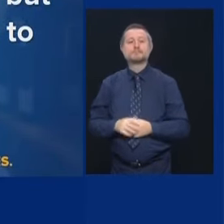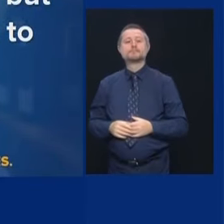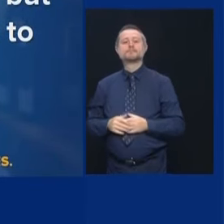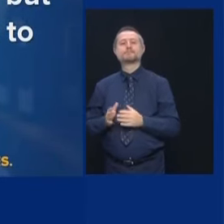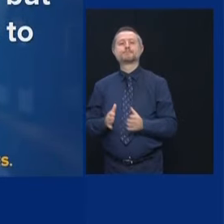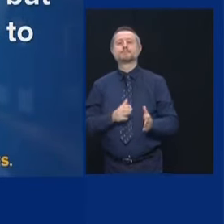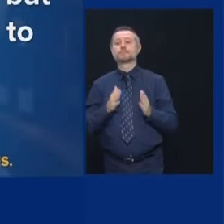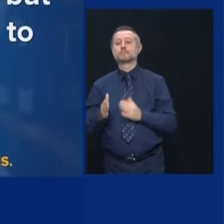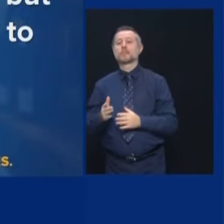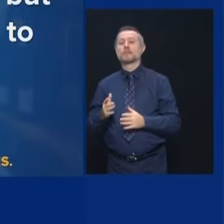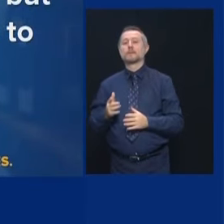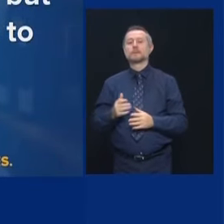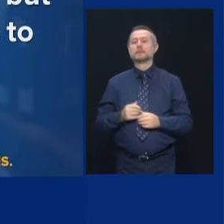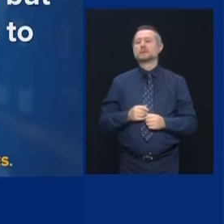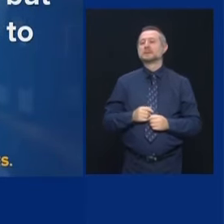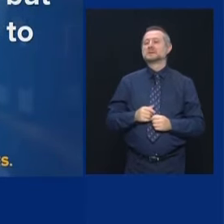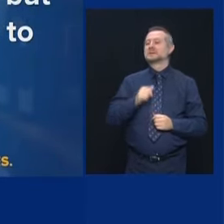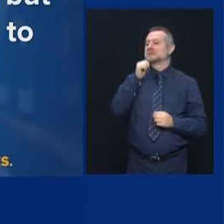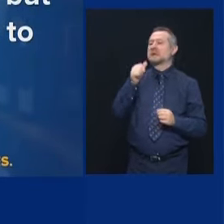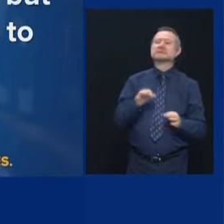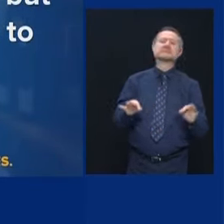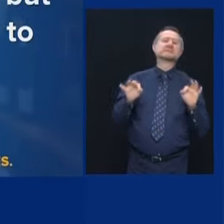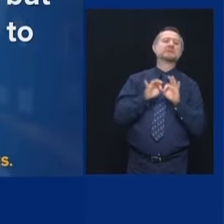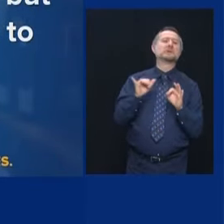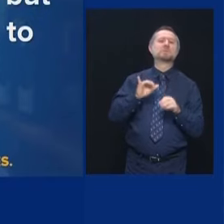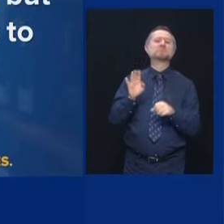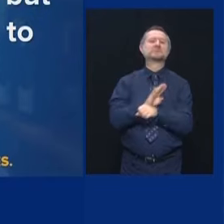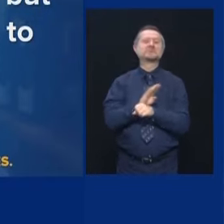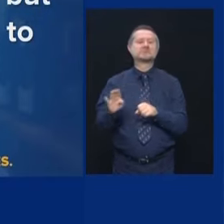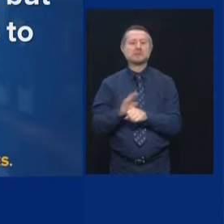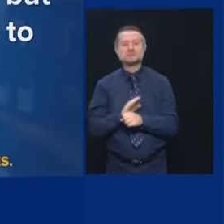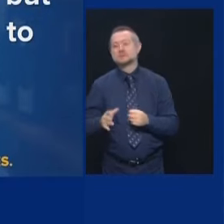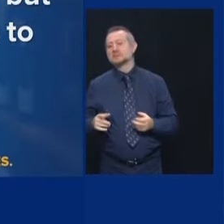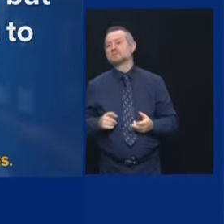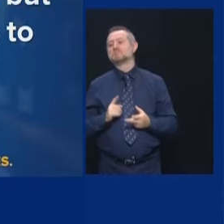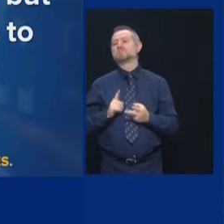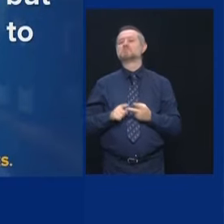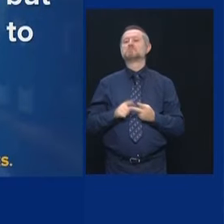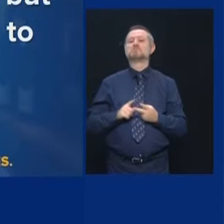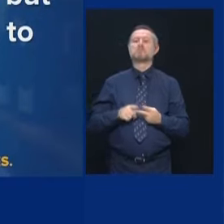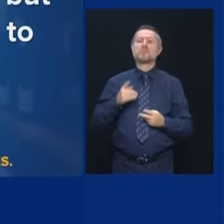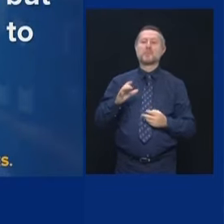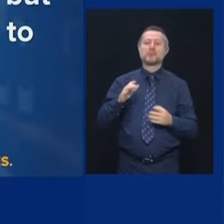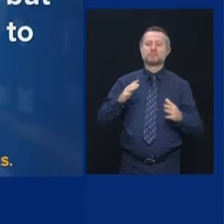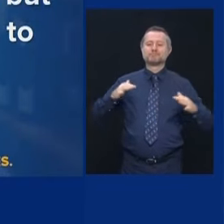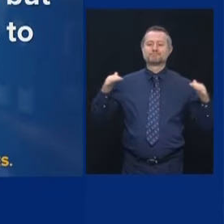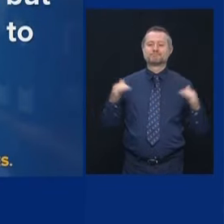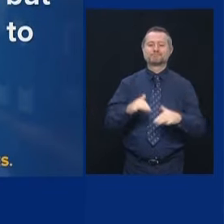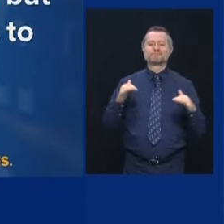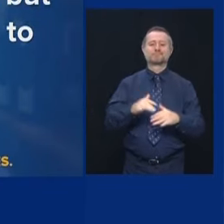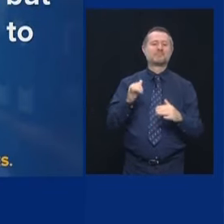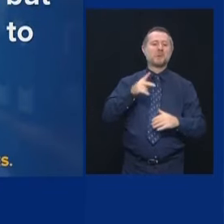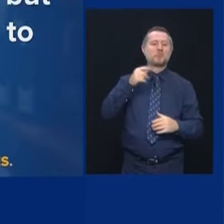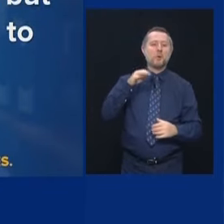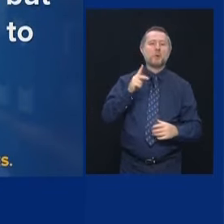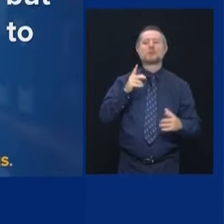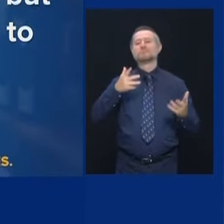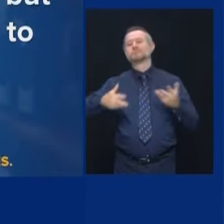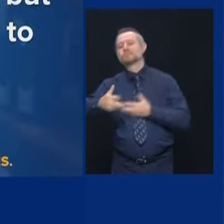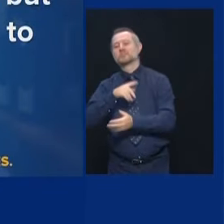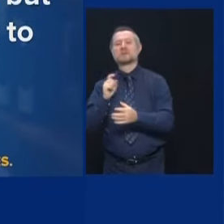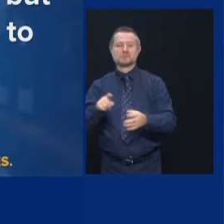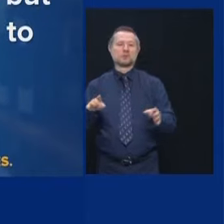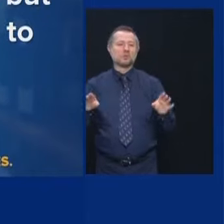Non-essential businesses, public spaces, remember it's mass gatherings, public spaces, schools should close,